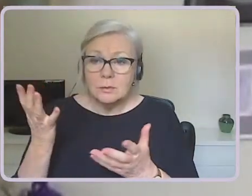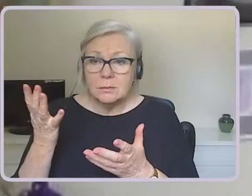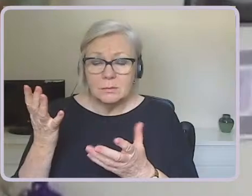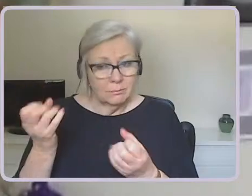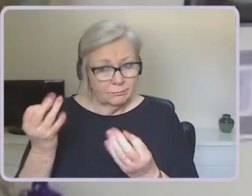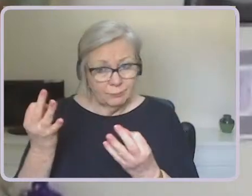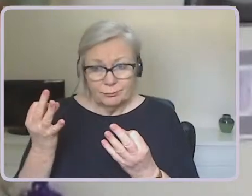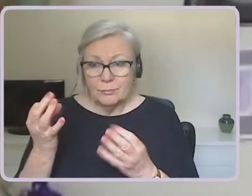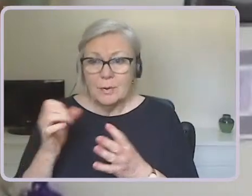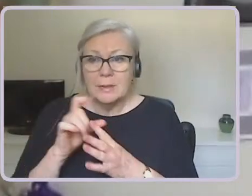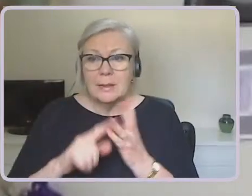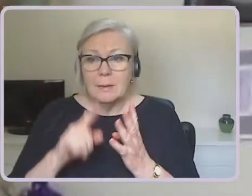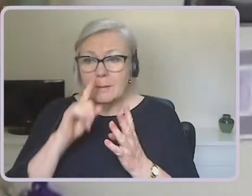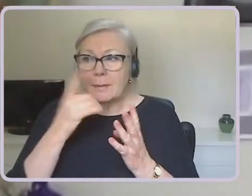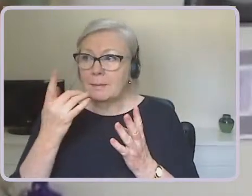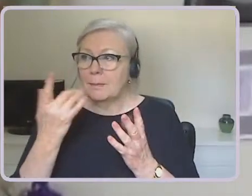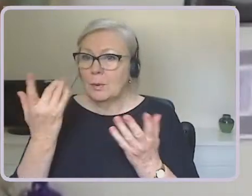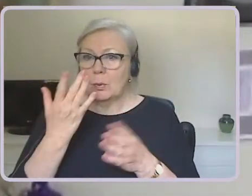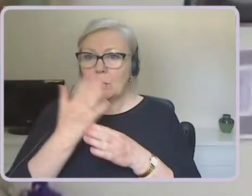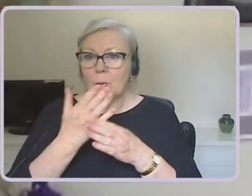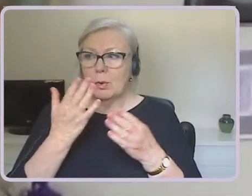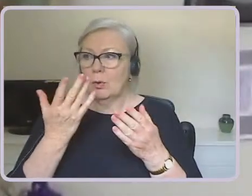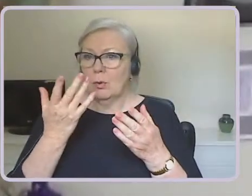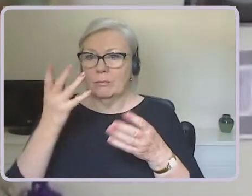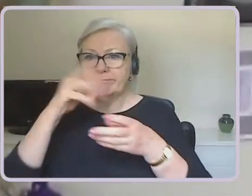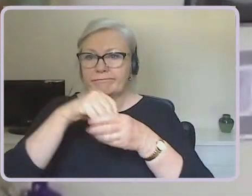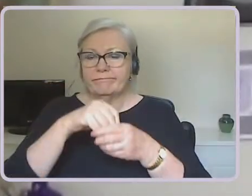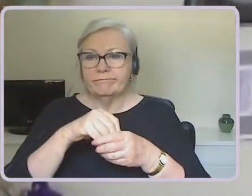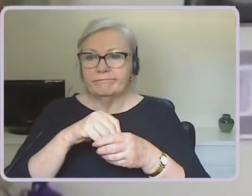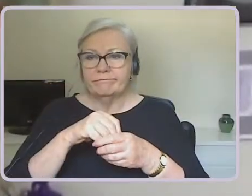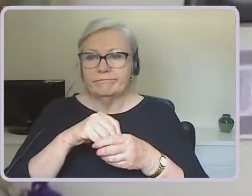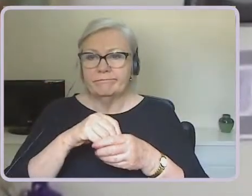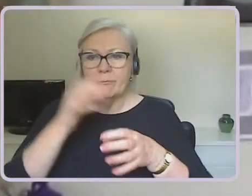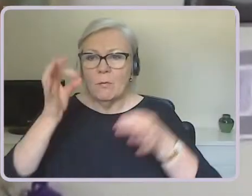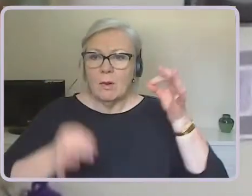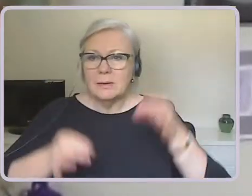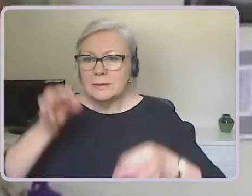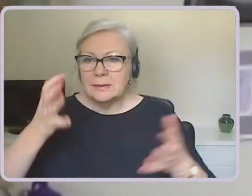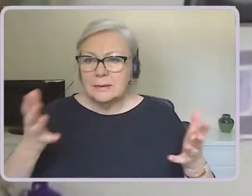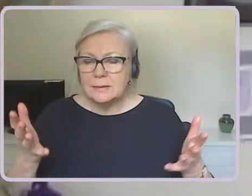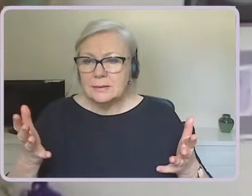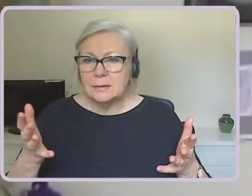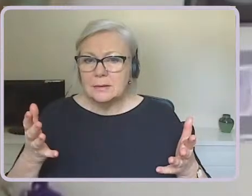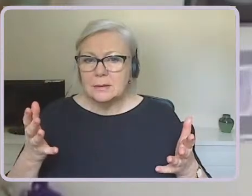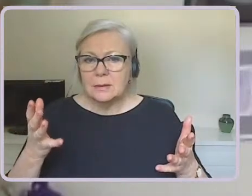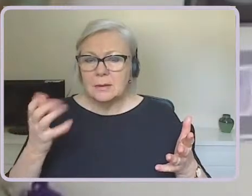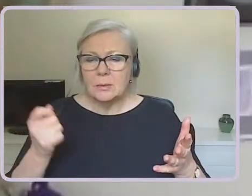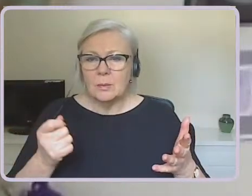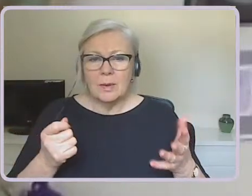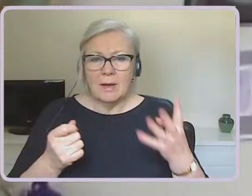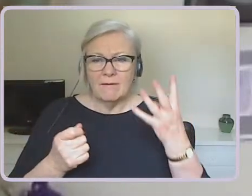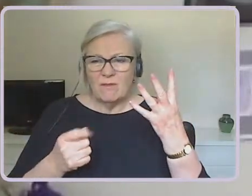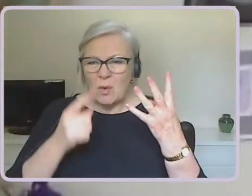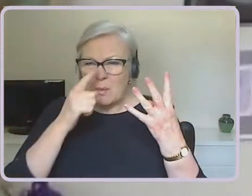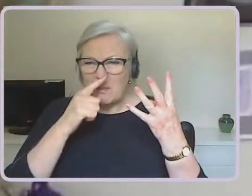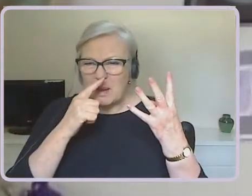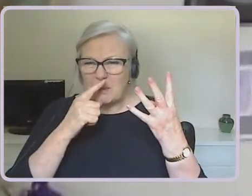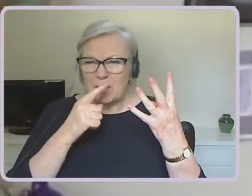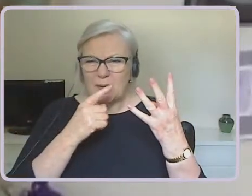in politics in Australia. We've got 4 people across all of the parliaments of this country, 4.